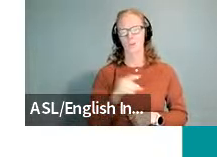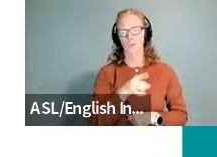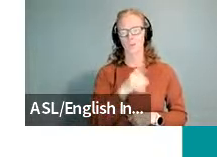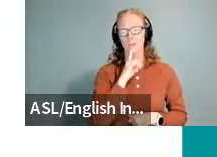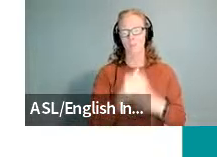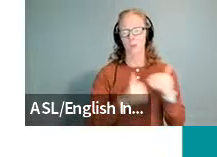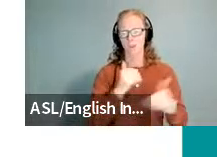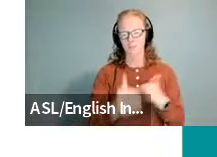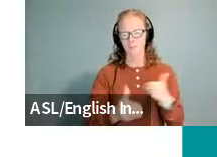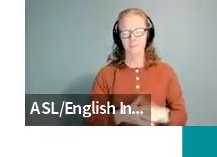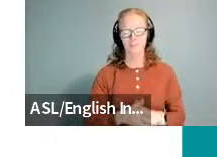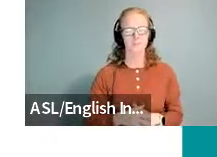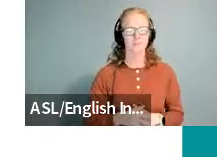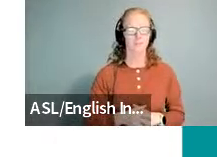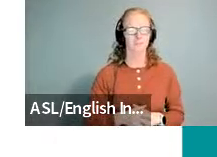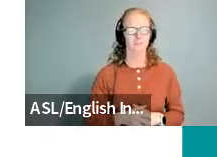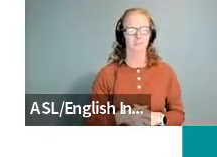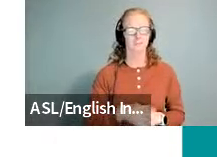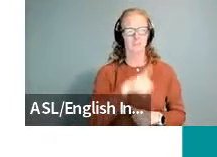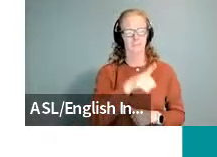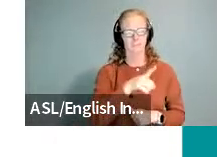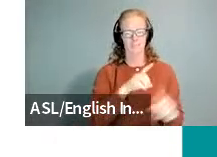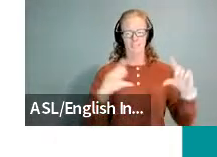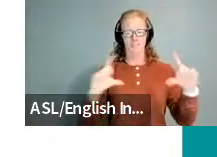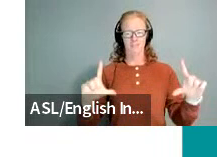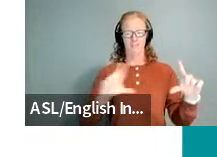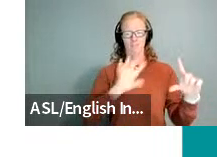estimate validation allows us to see these